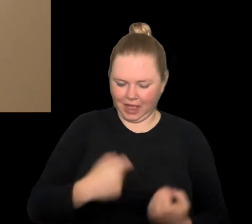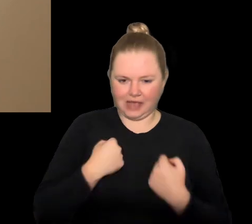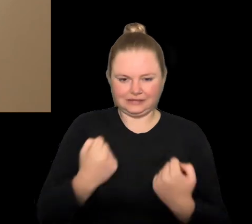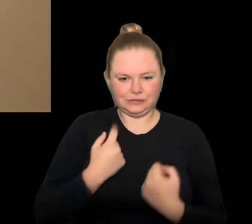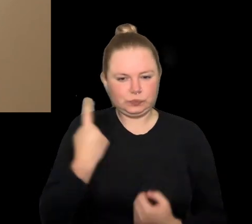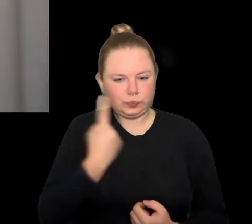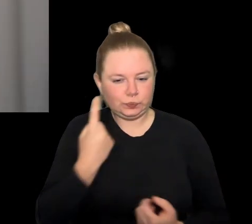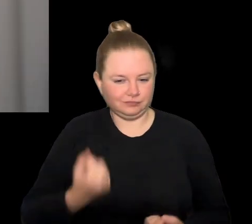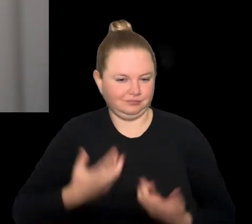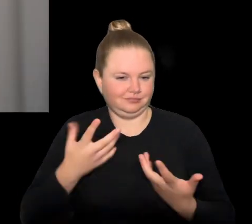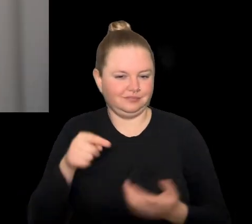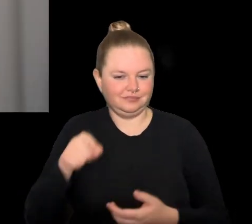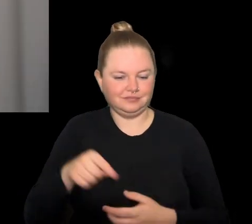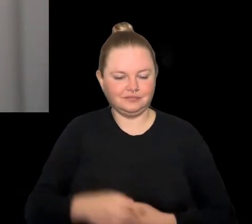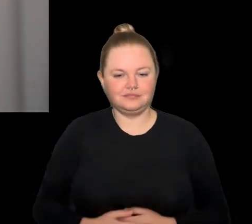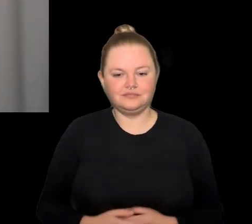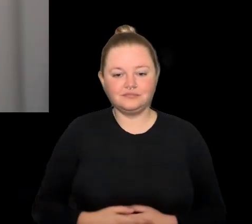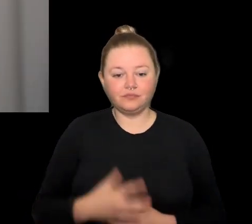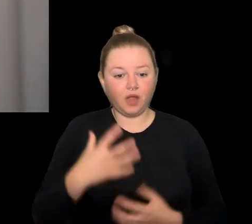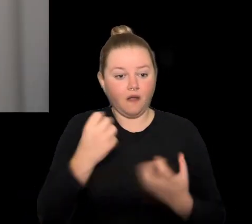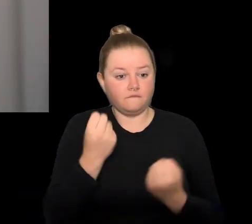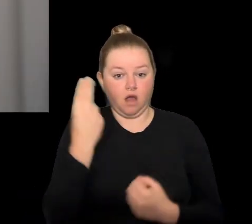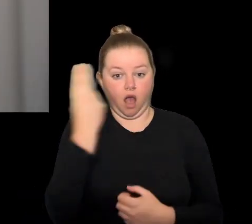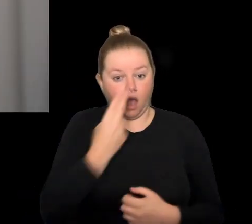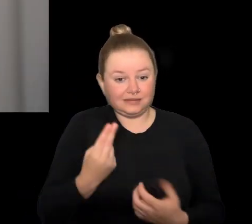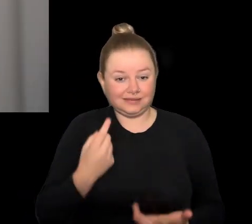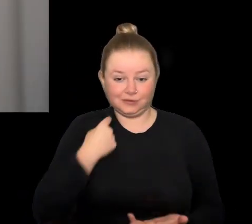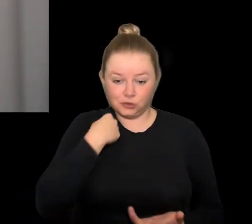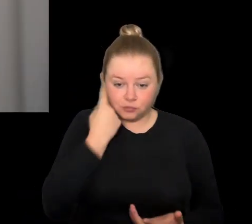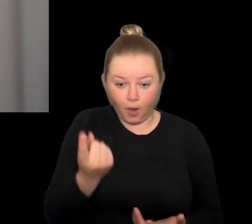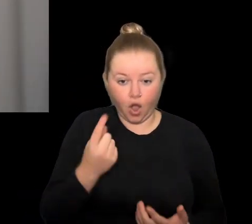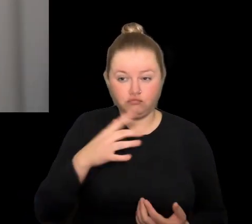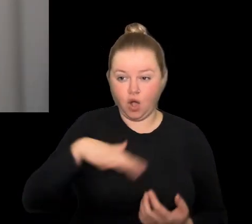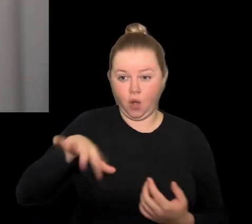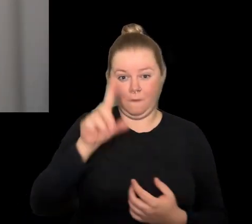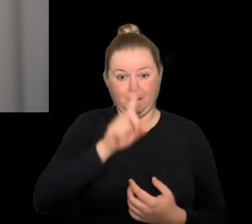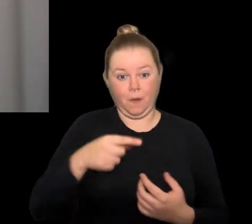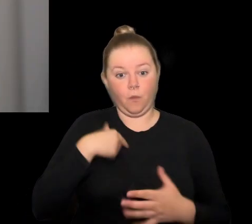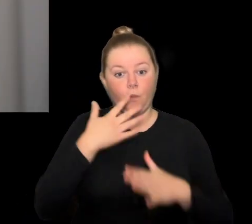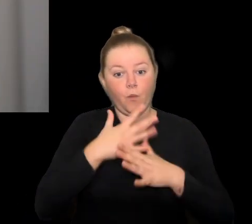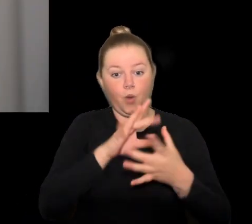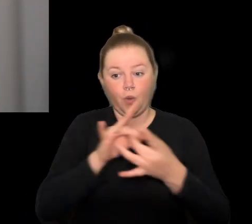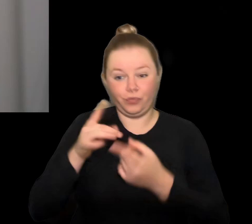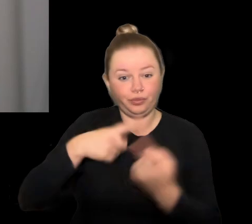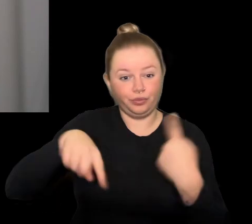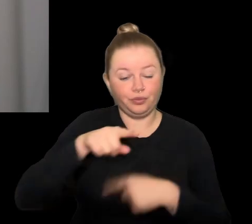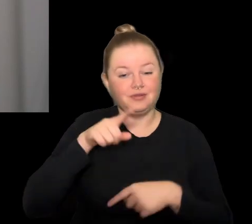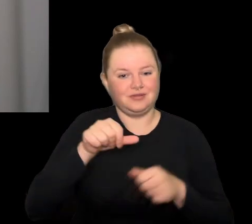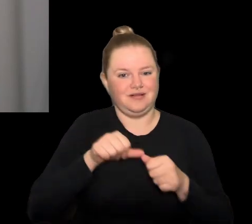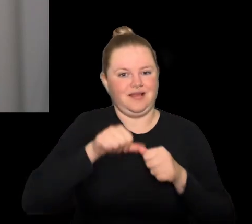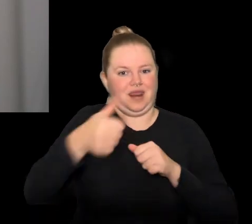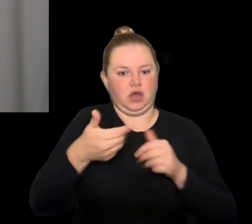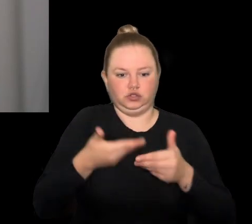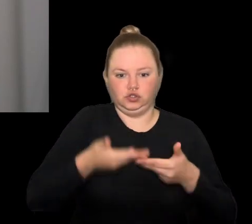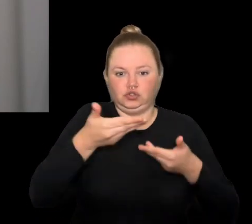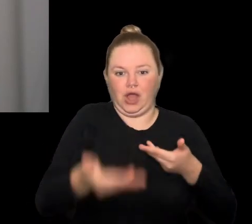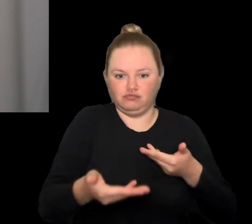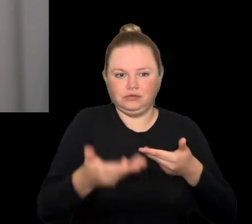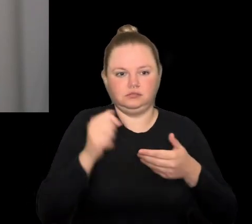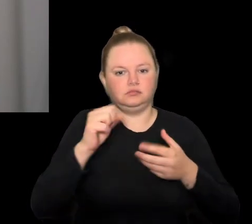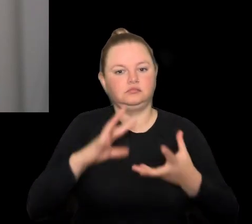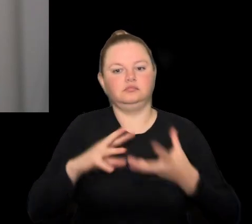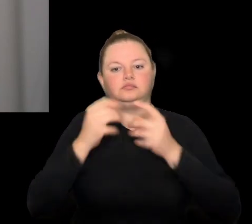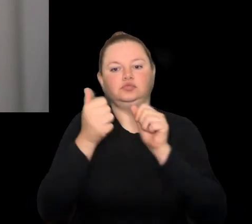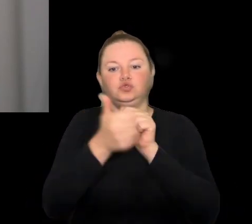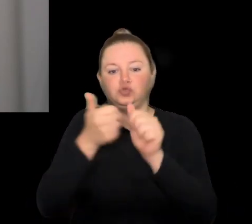identify as. These are the artists of tomorrow, the people that we're working with now. It's the next generation of the